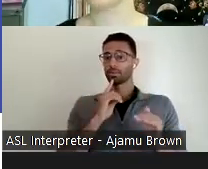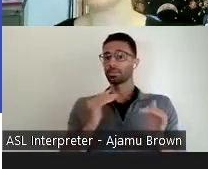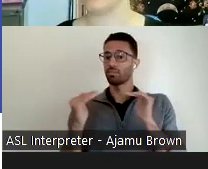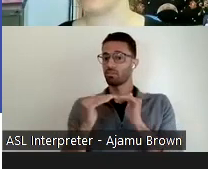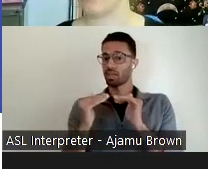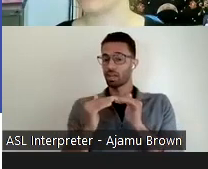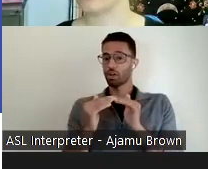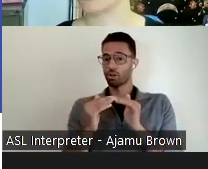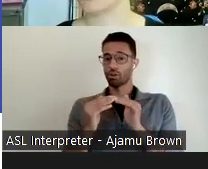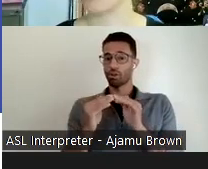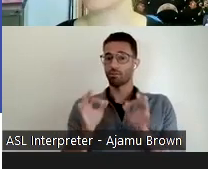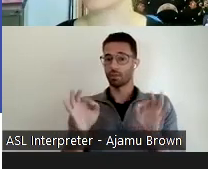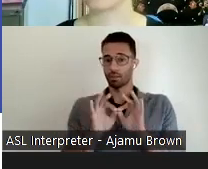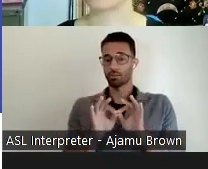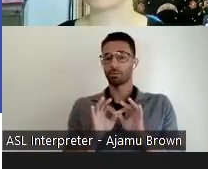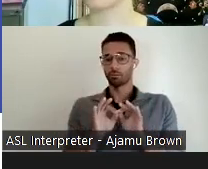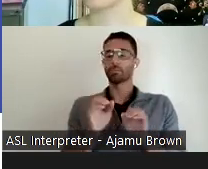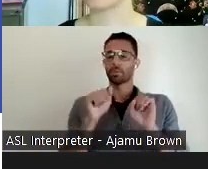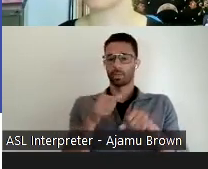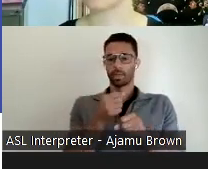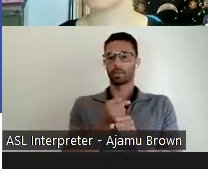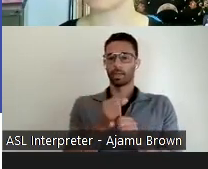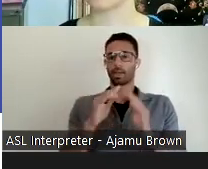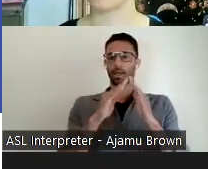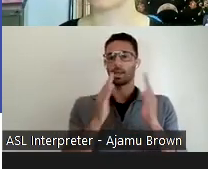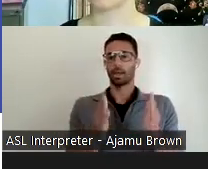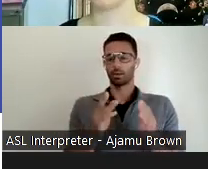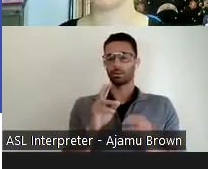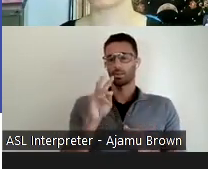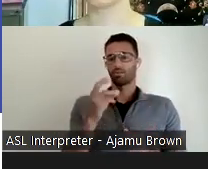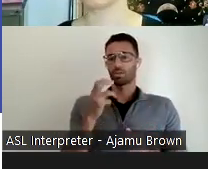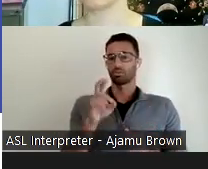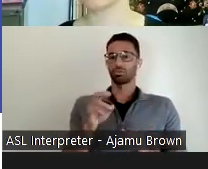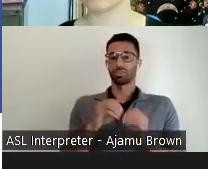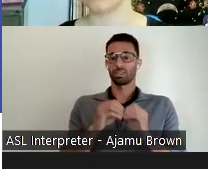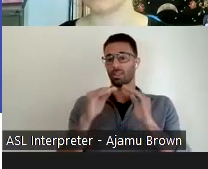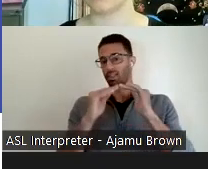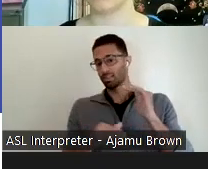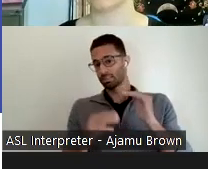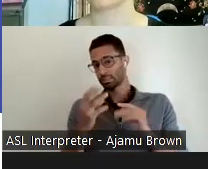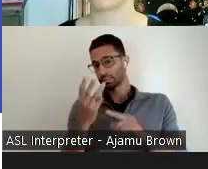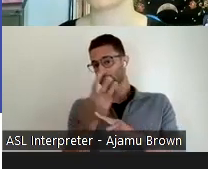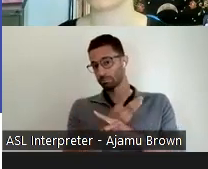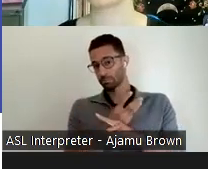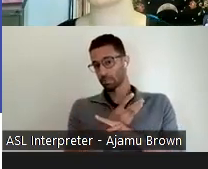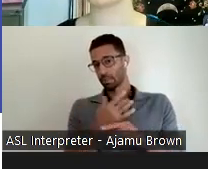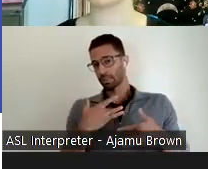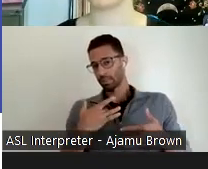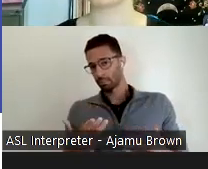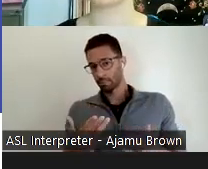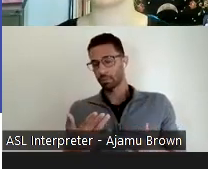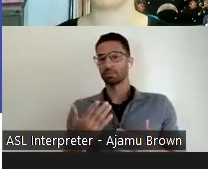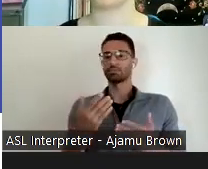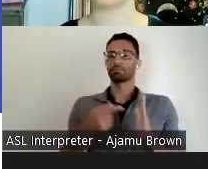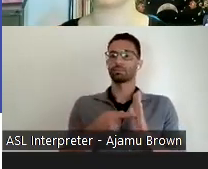they can get a housing choice voucher sometimes in less than 6 months and usually in less than a year. So our subsidy is